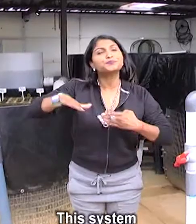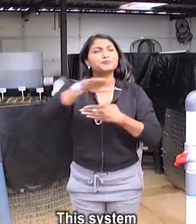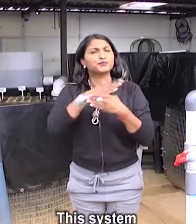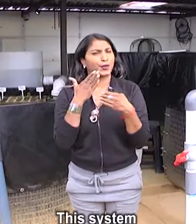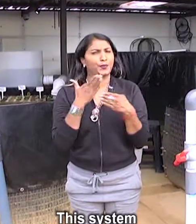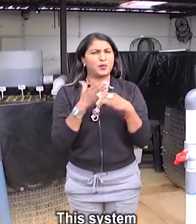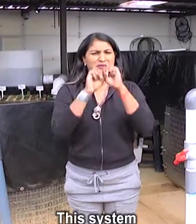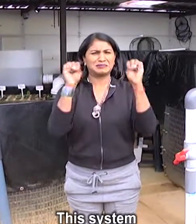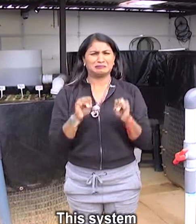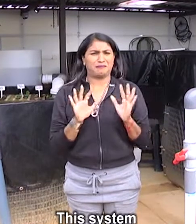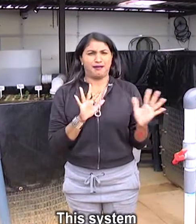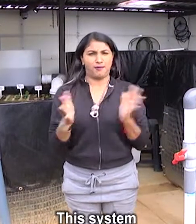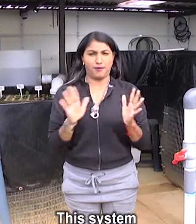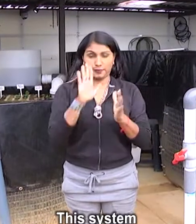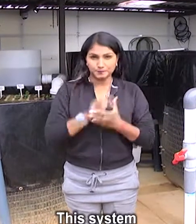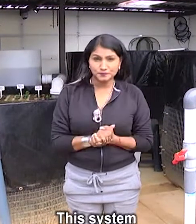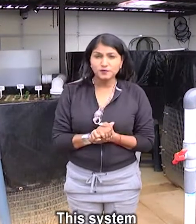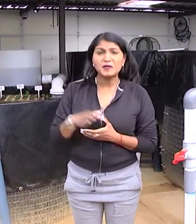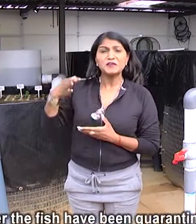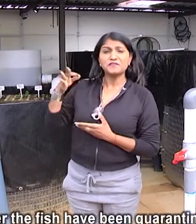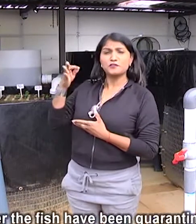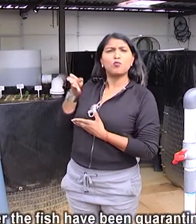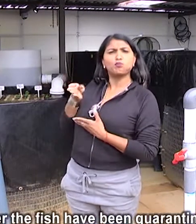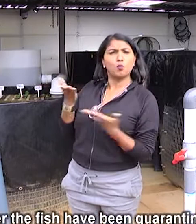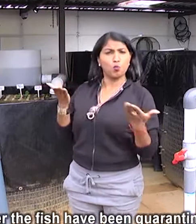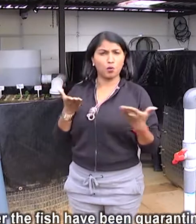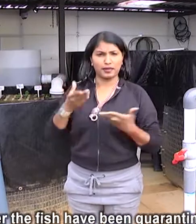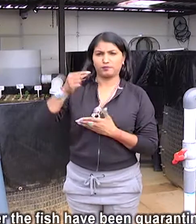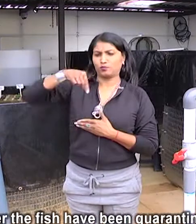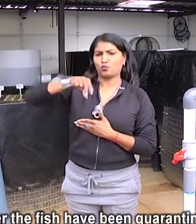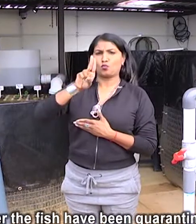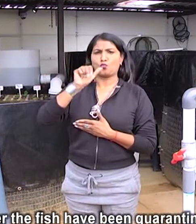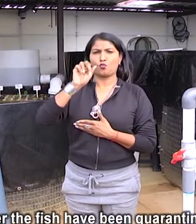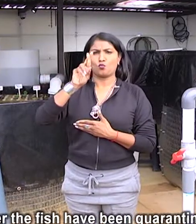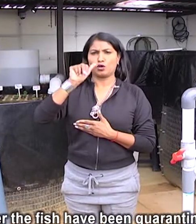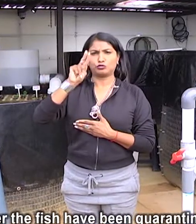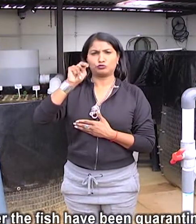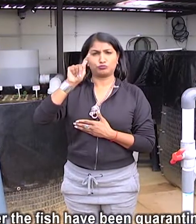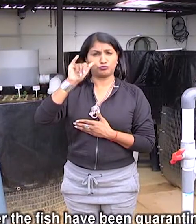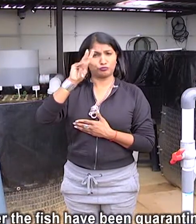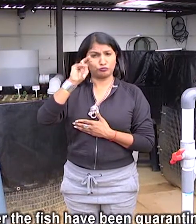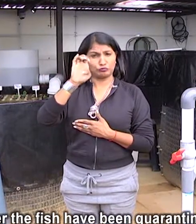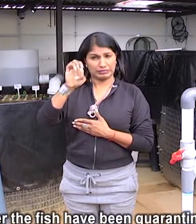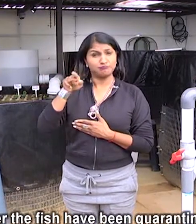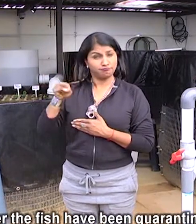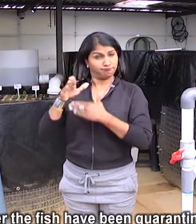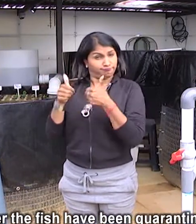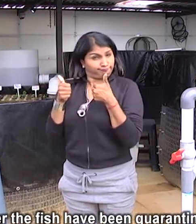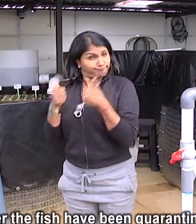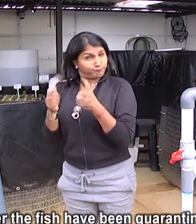This system works as follows. After the fish have been quarantined, they are placed into these tanks.